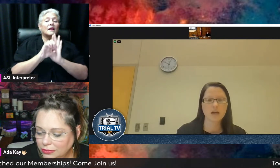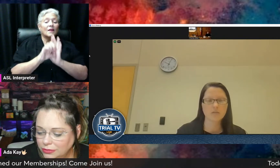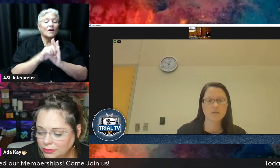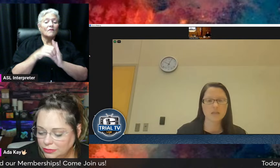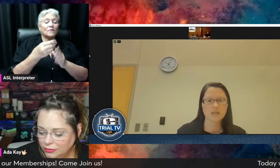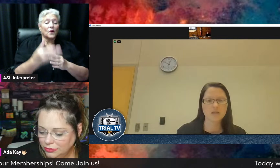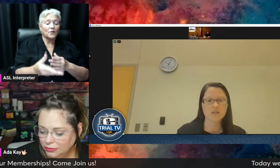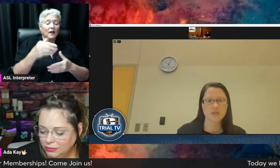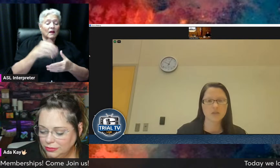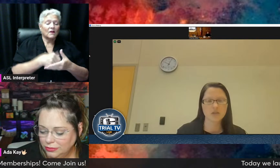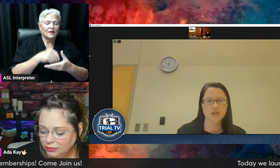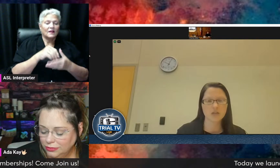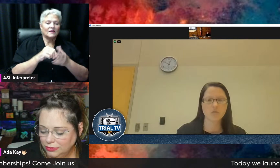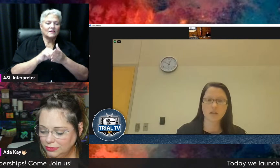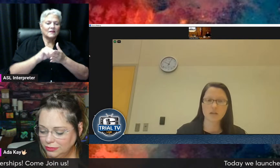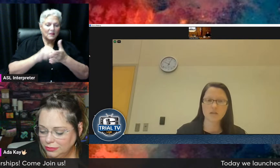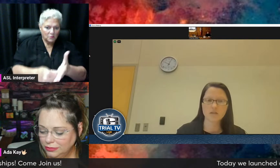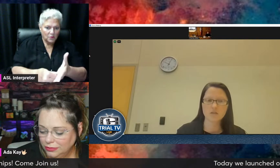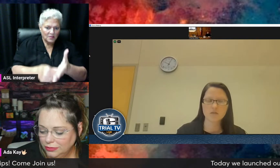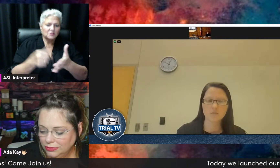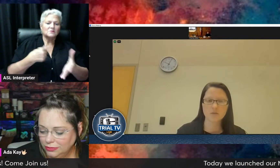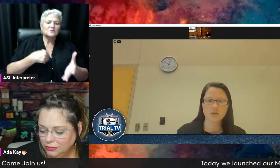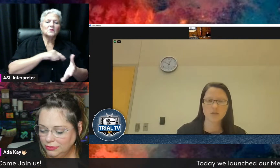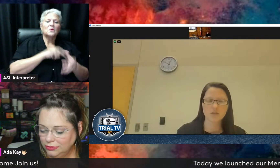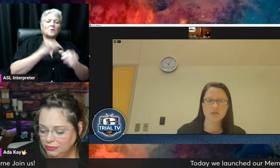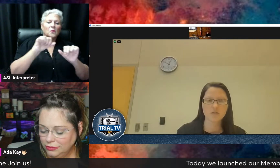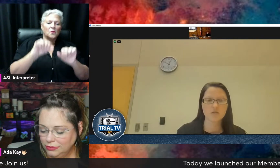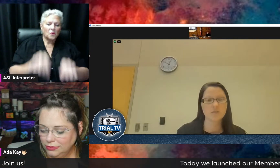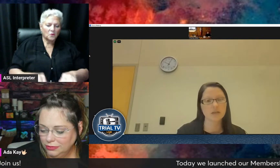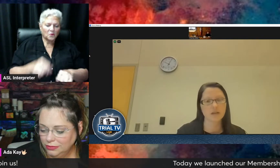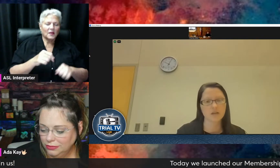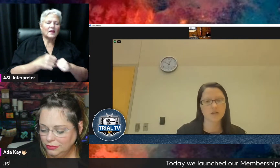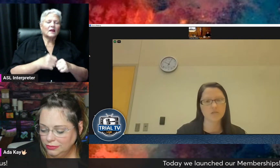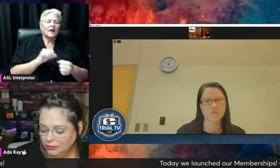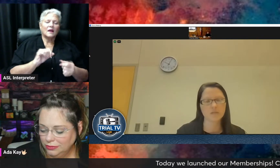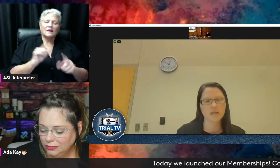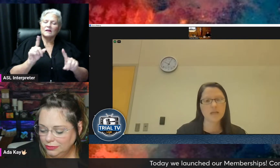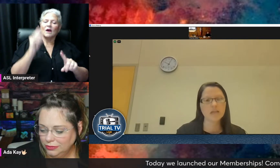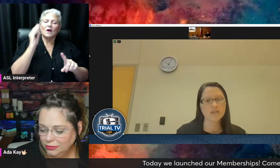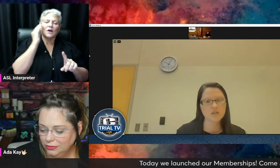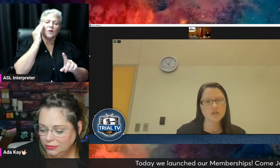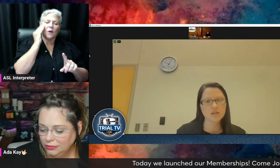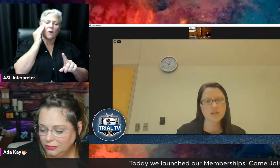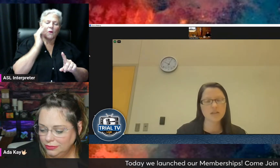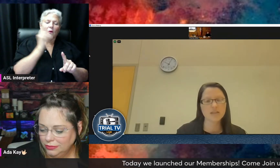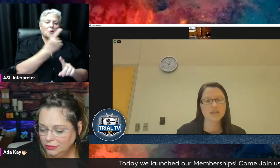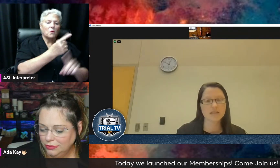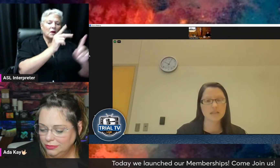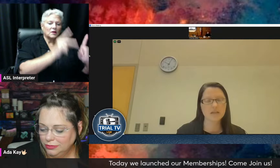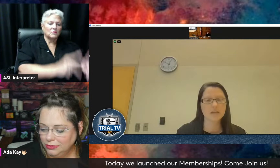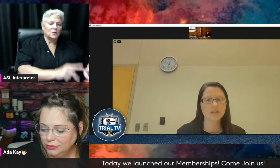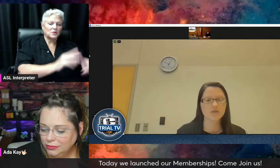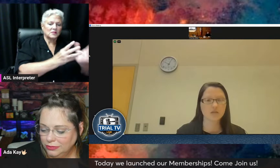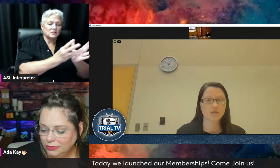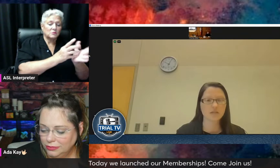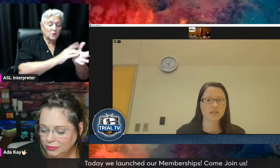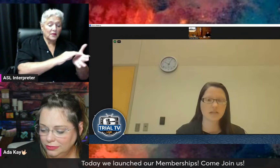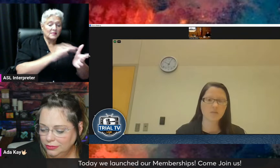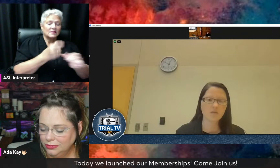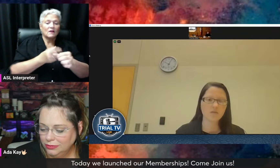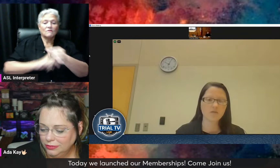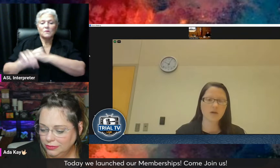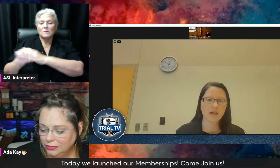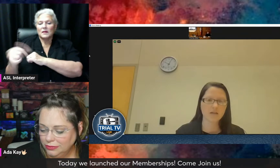can reliably differentiate one individual's impressions from another. Additionally, the skin is